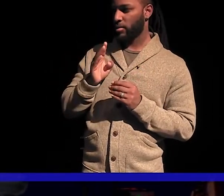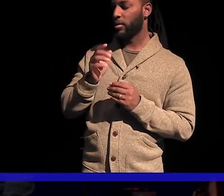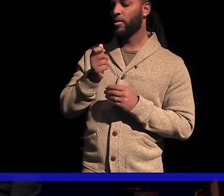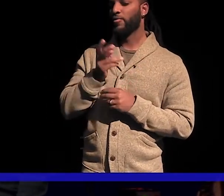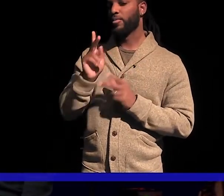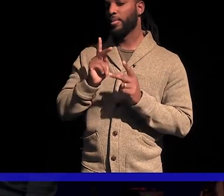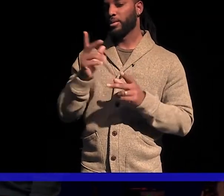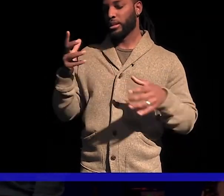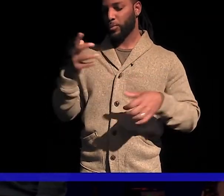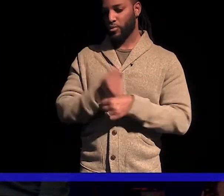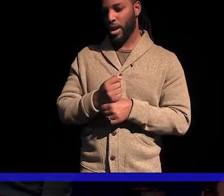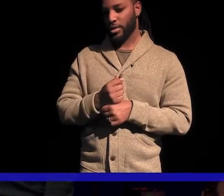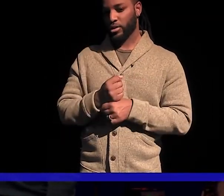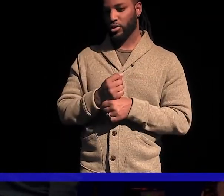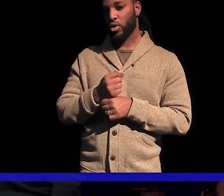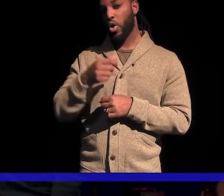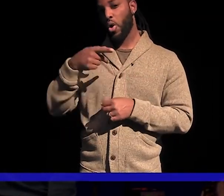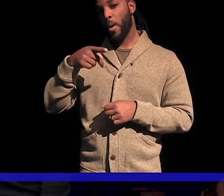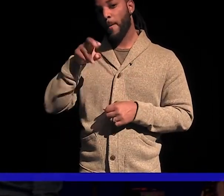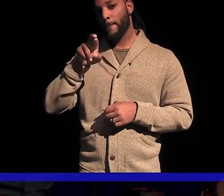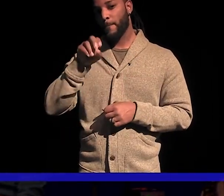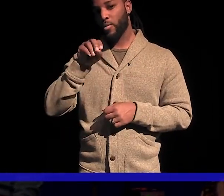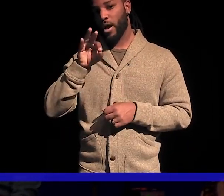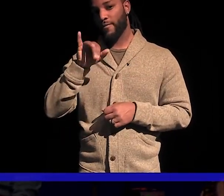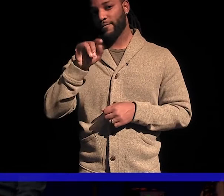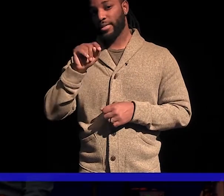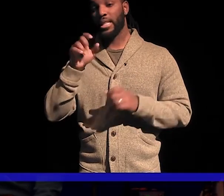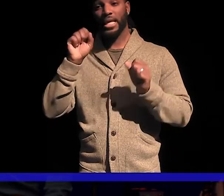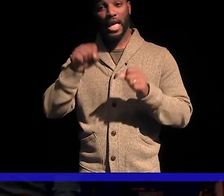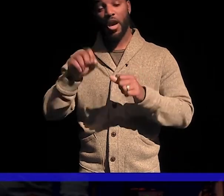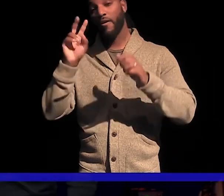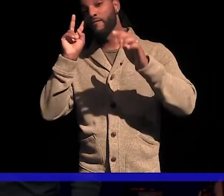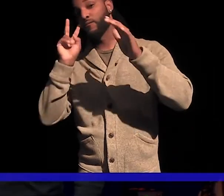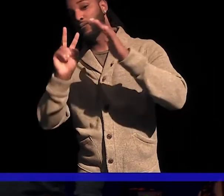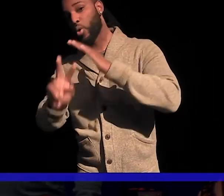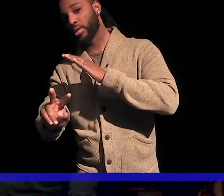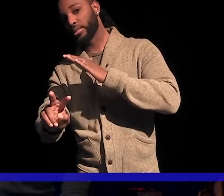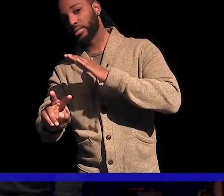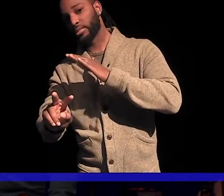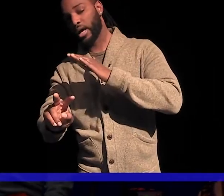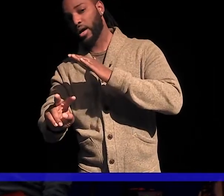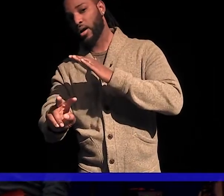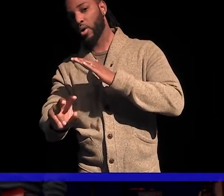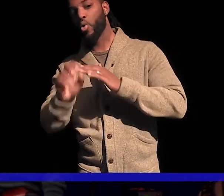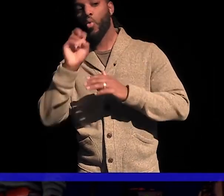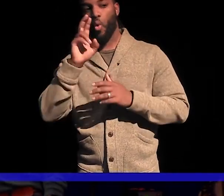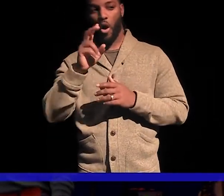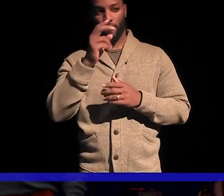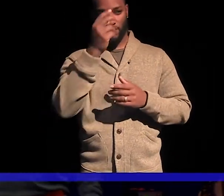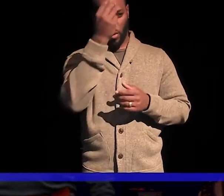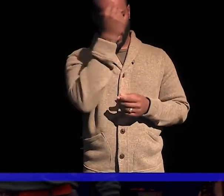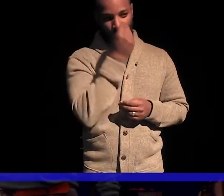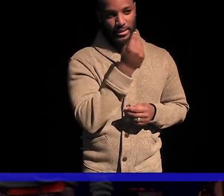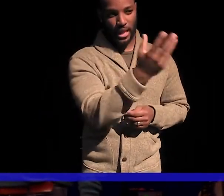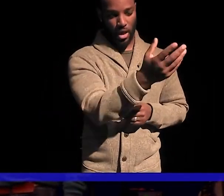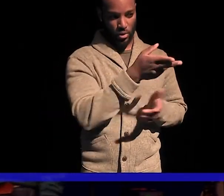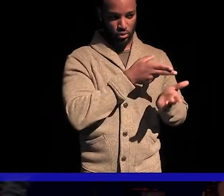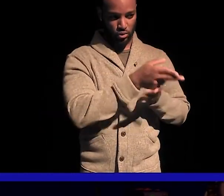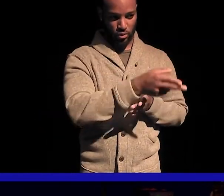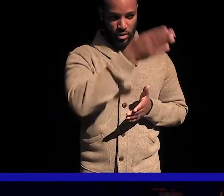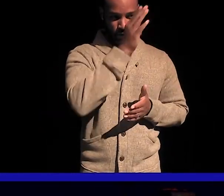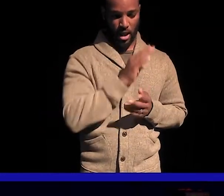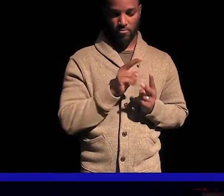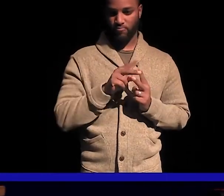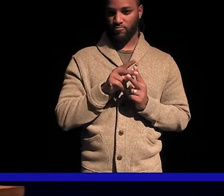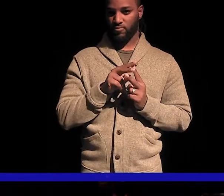way: prophets either foretell or forthtell the truth of God. We have